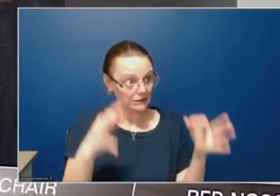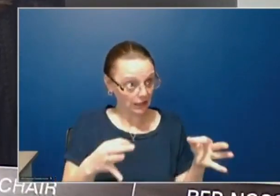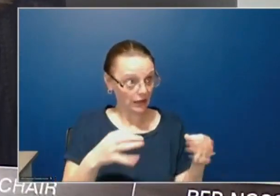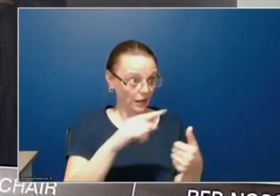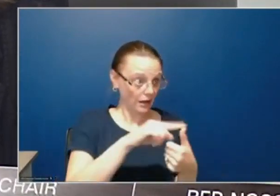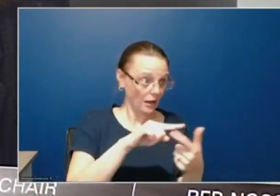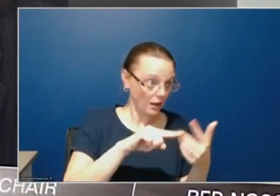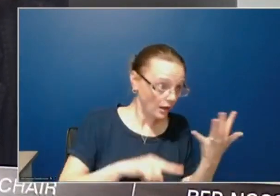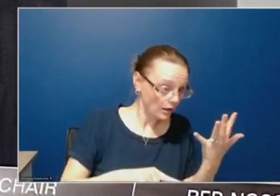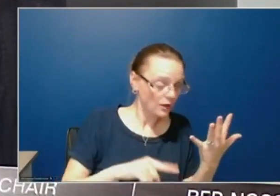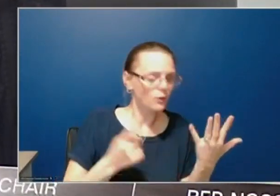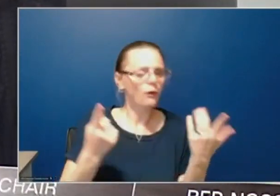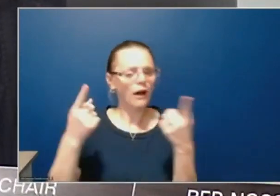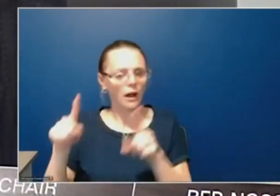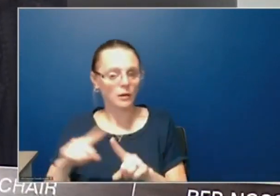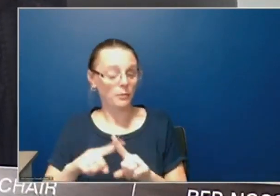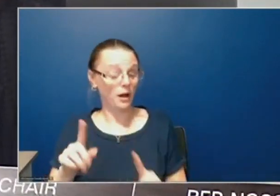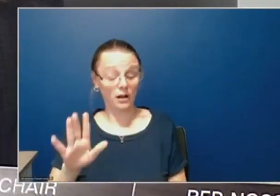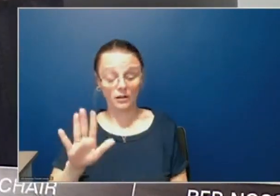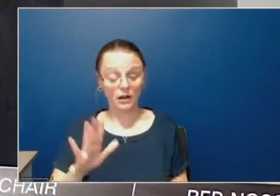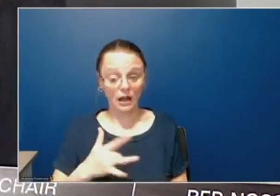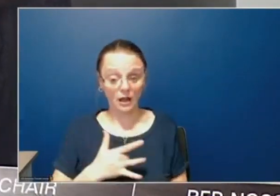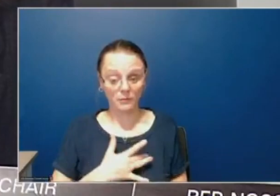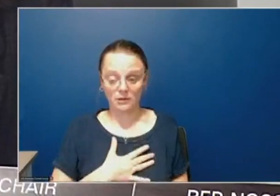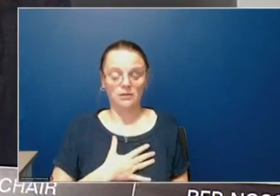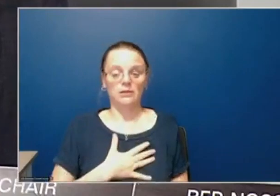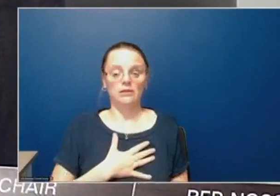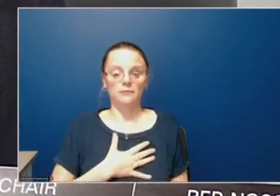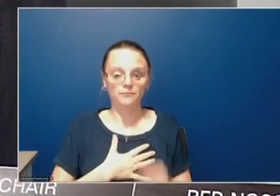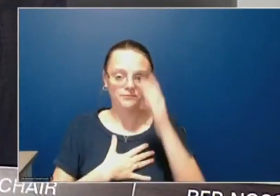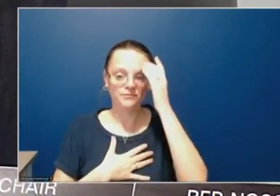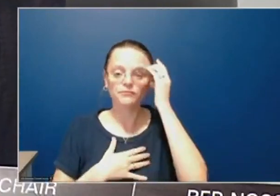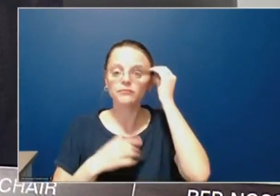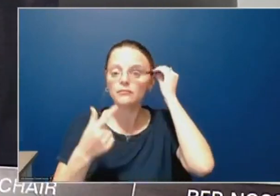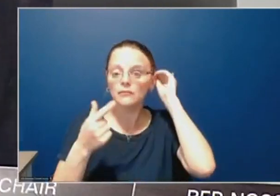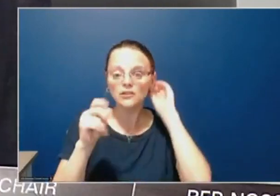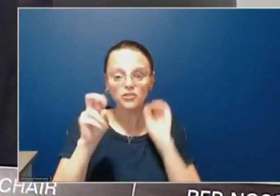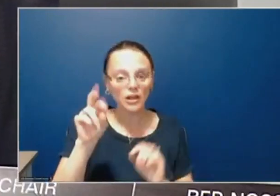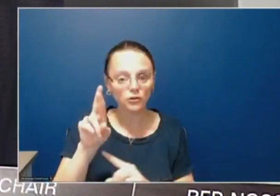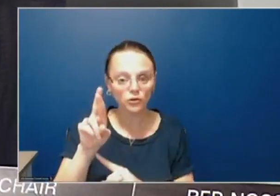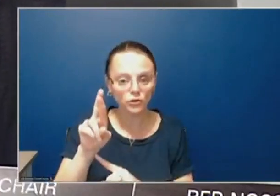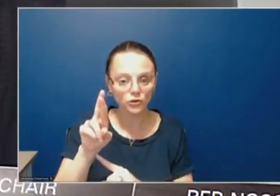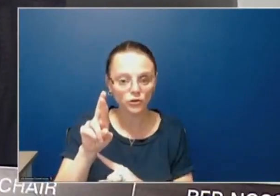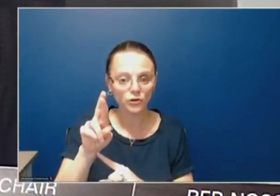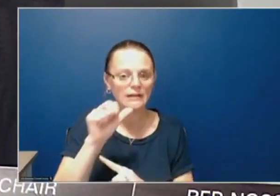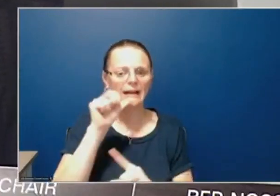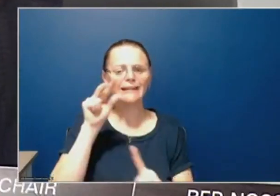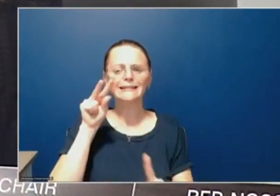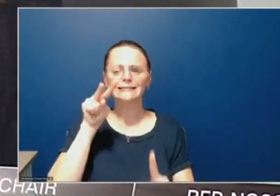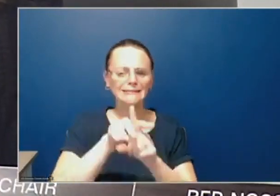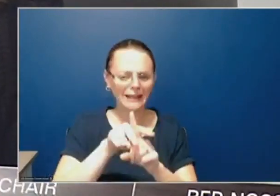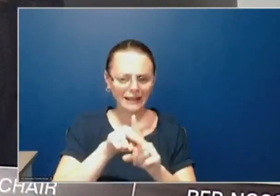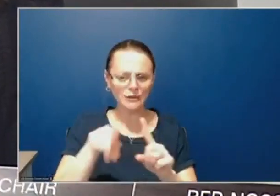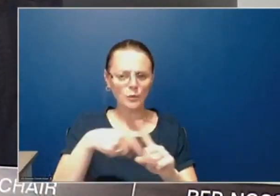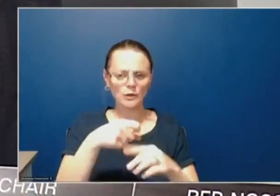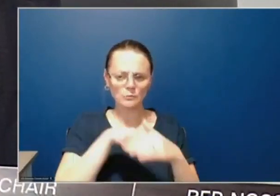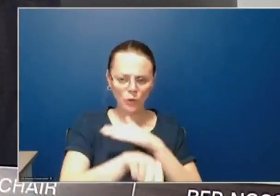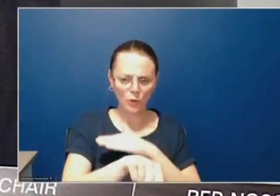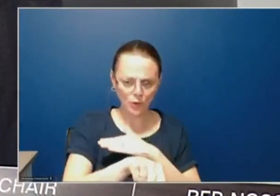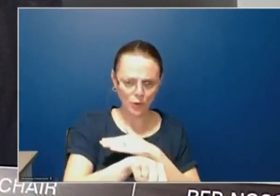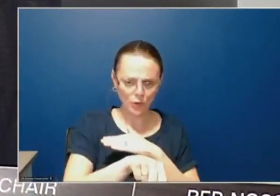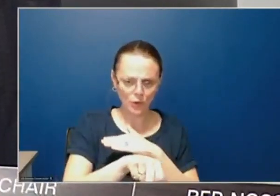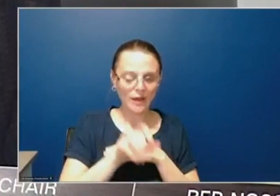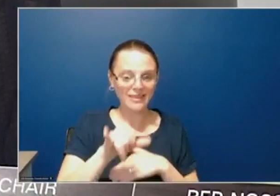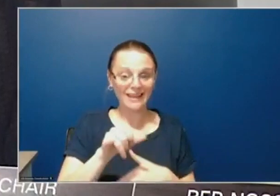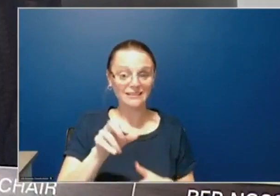Furthermore, I am so disturbed. Well, let me just say about gender. Gender is not something assigned at birth. Gender is an innate truth,